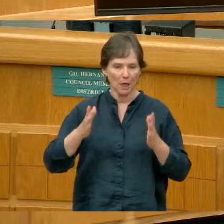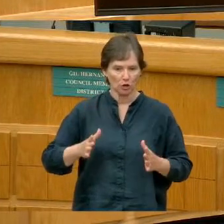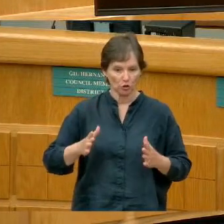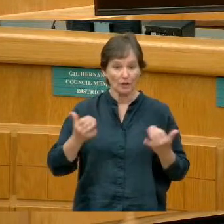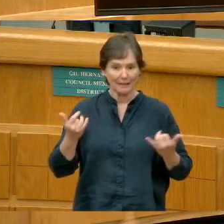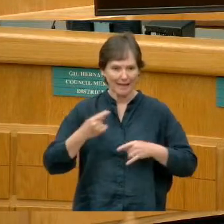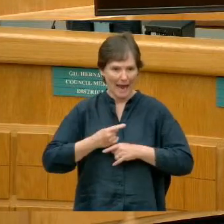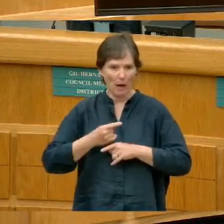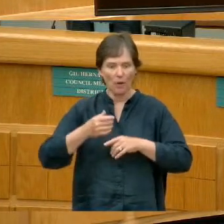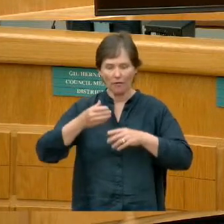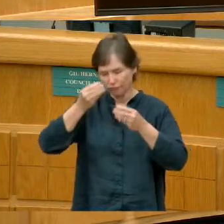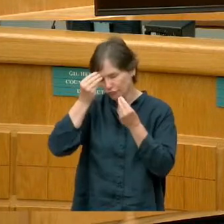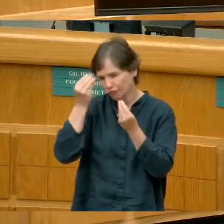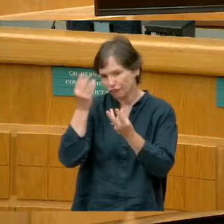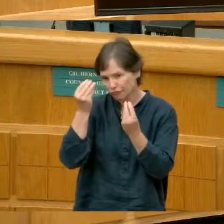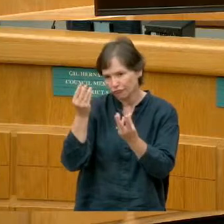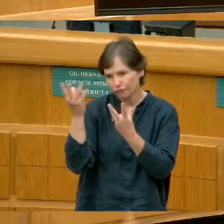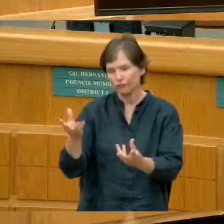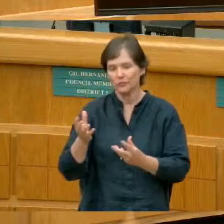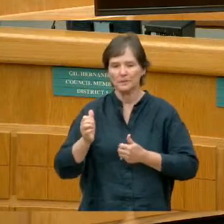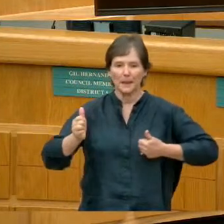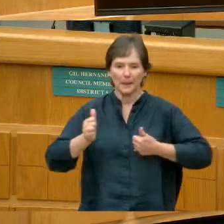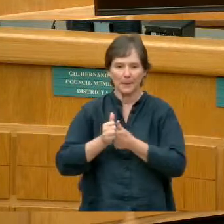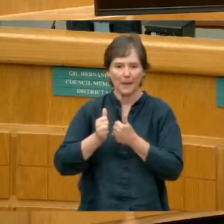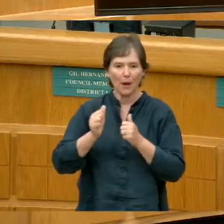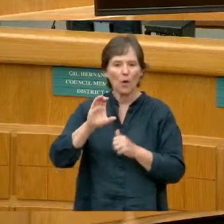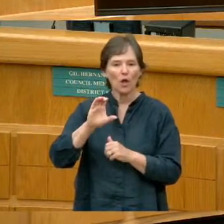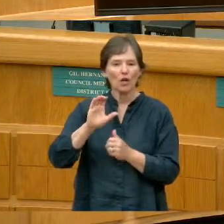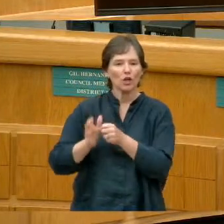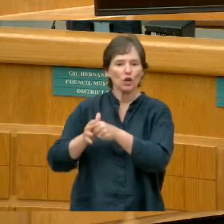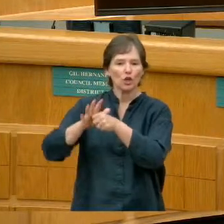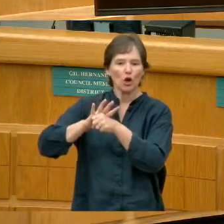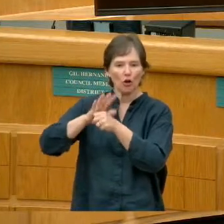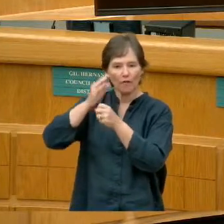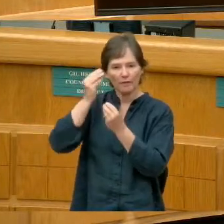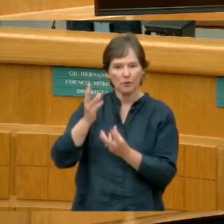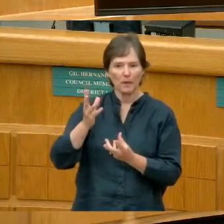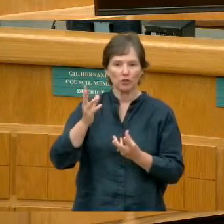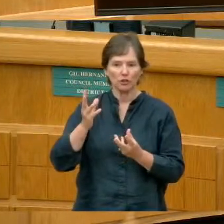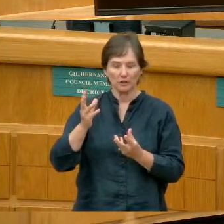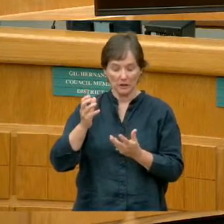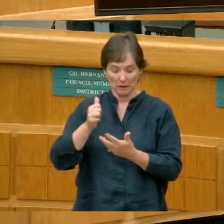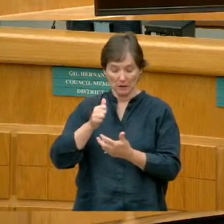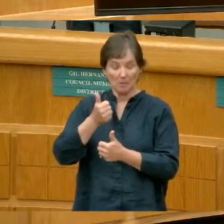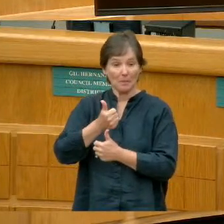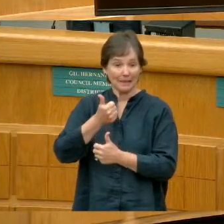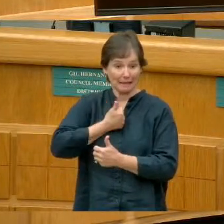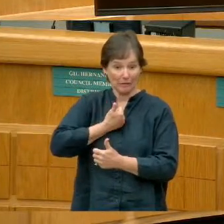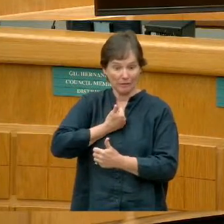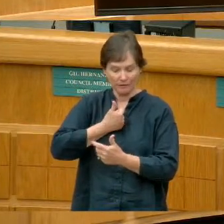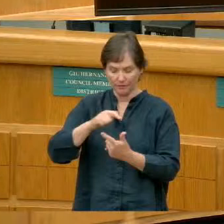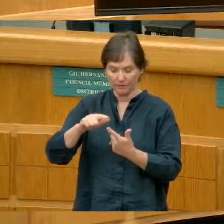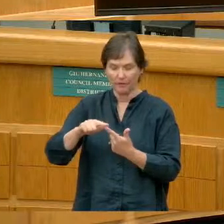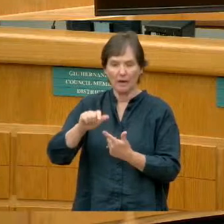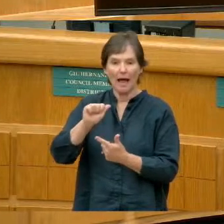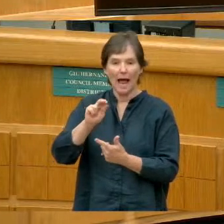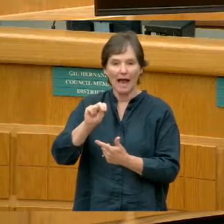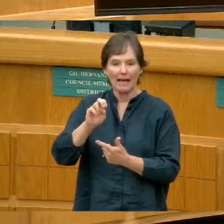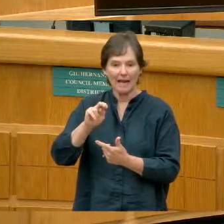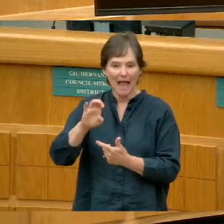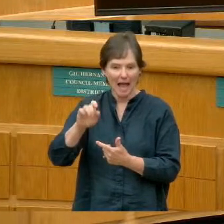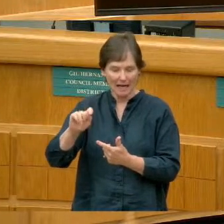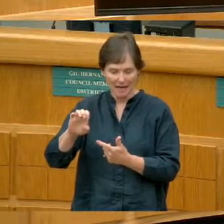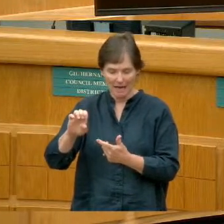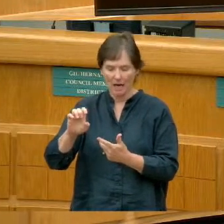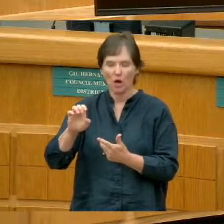update for the community. It will be three people talking today, myself, Annette Rodriguez, our Public Health Director, and then Nueces County